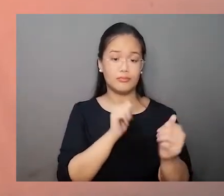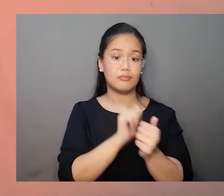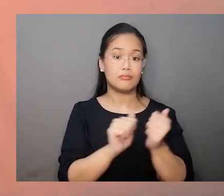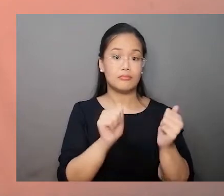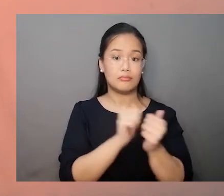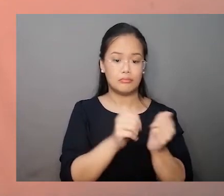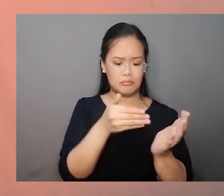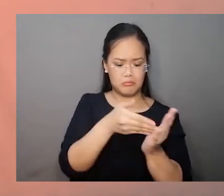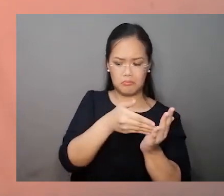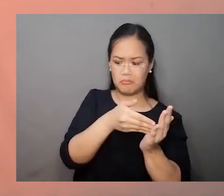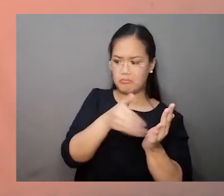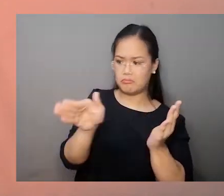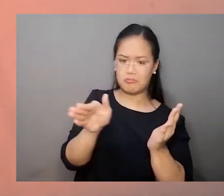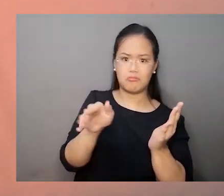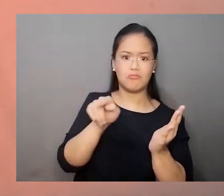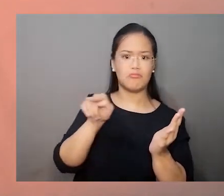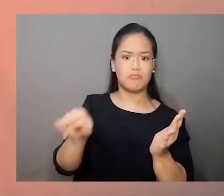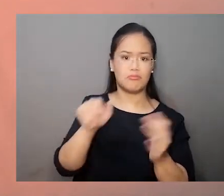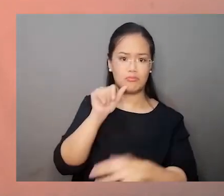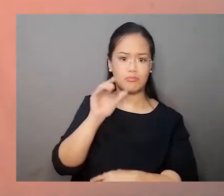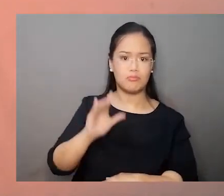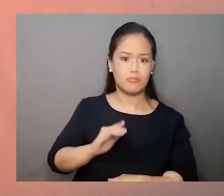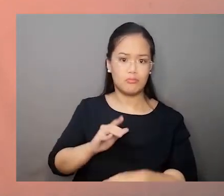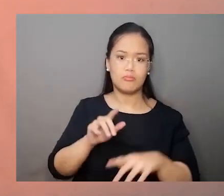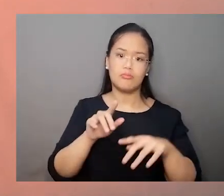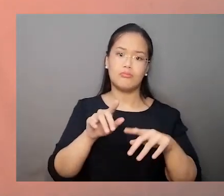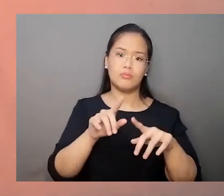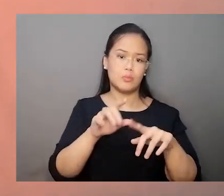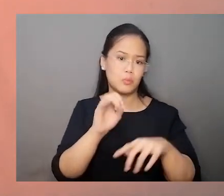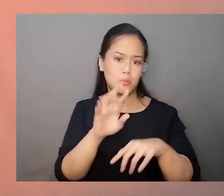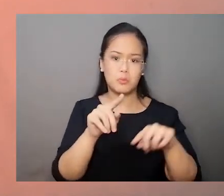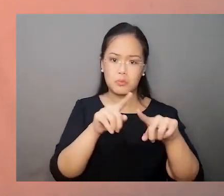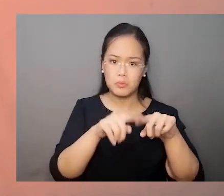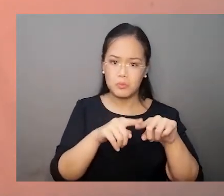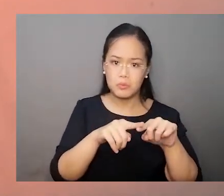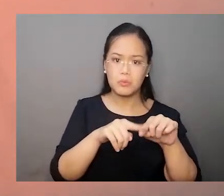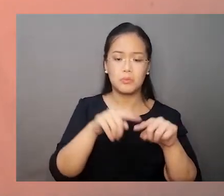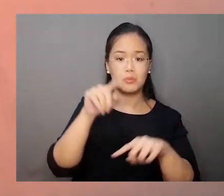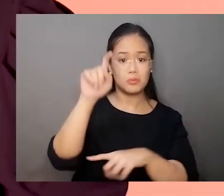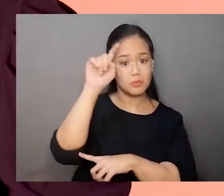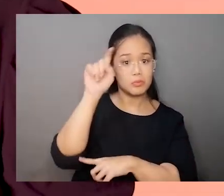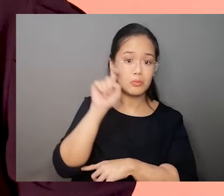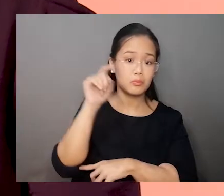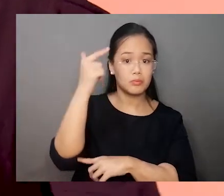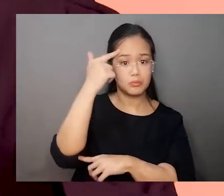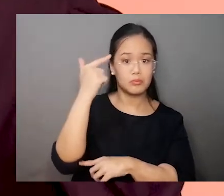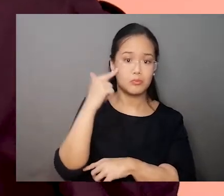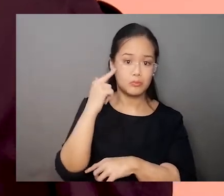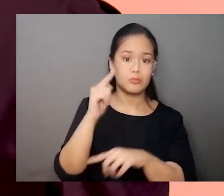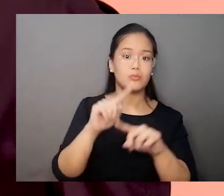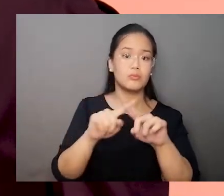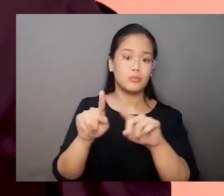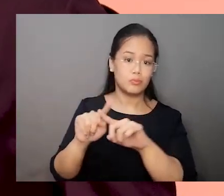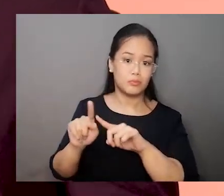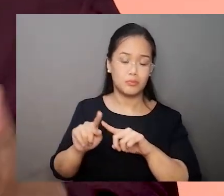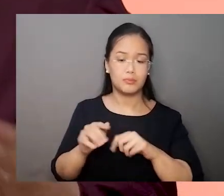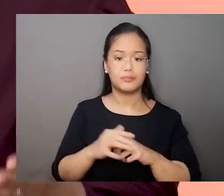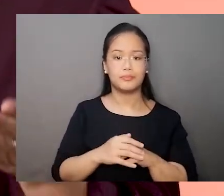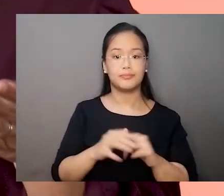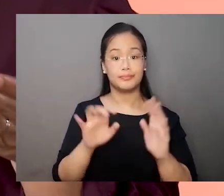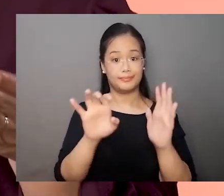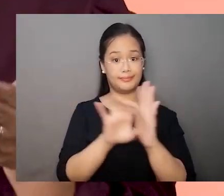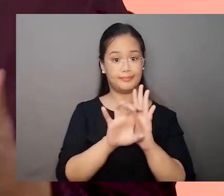treatment explicitly based on grounds of sex and gender differences. For example, a